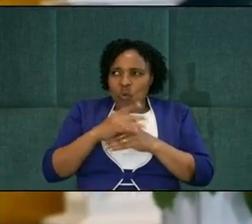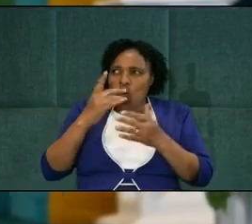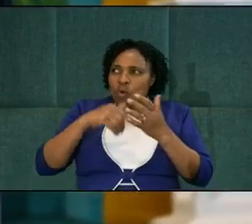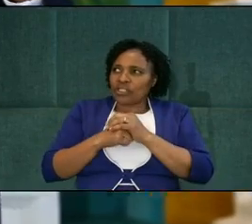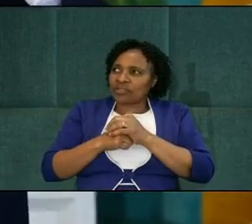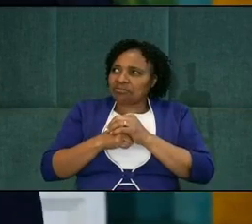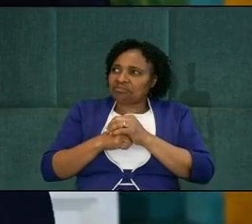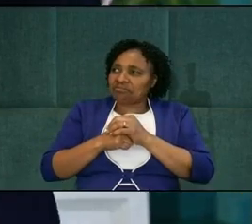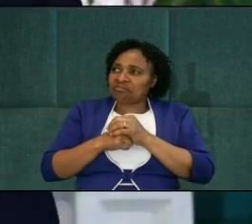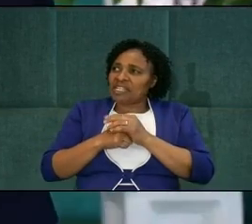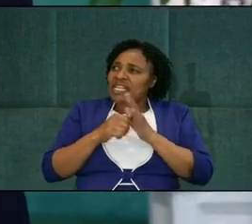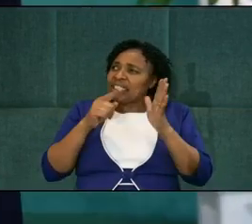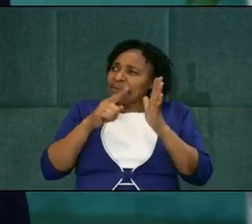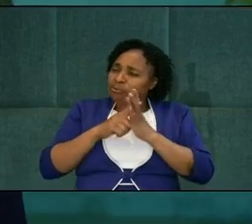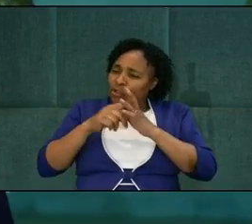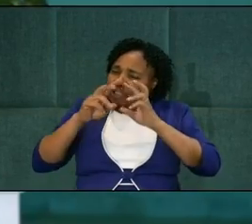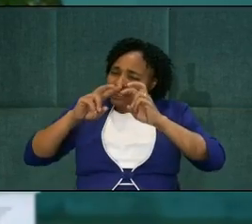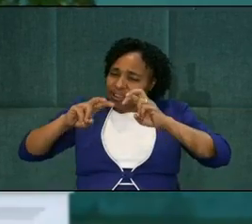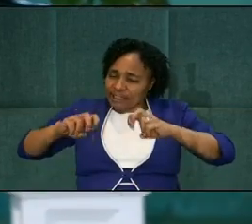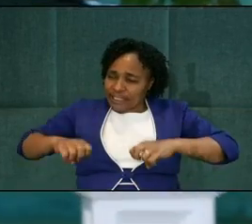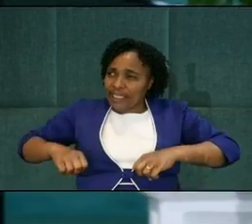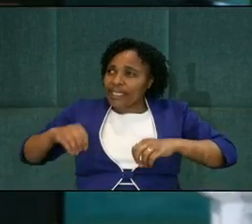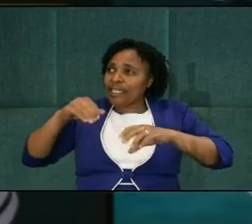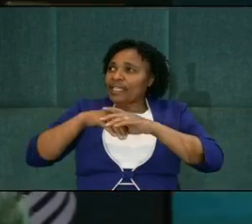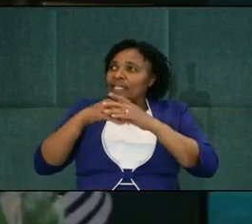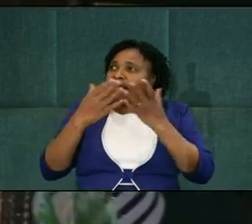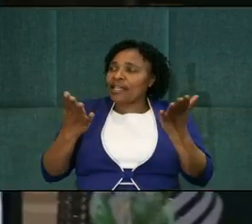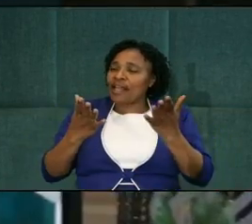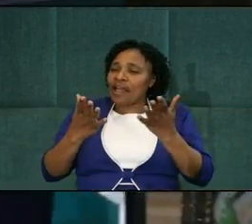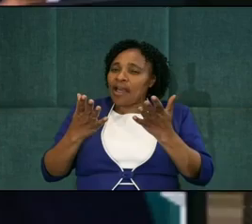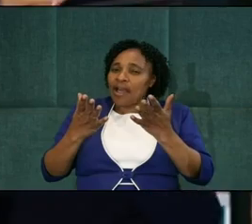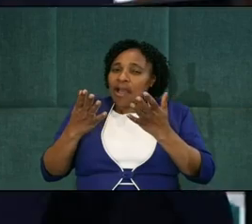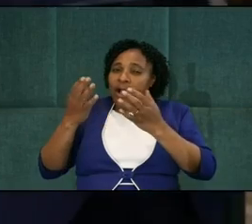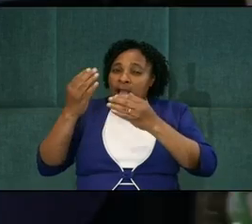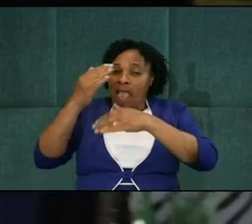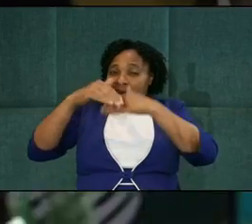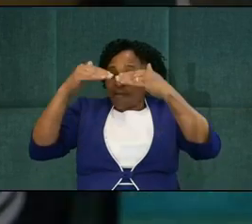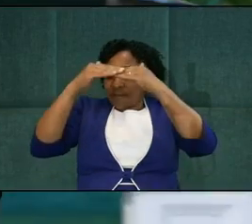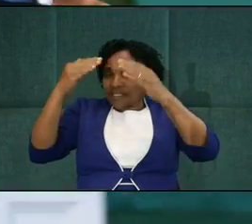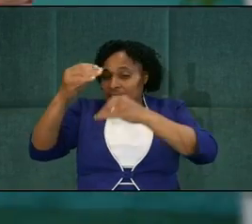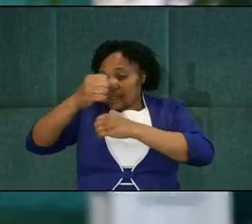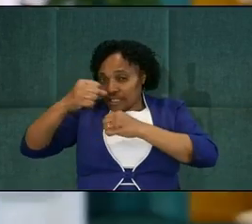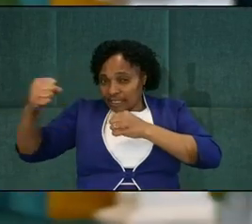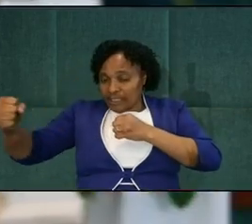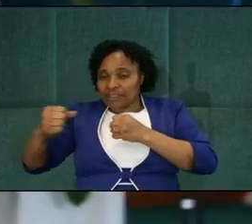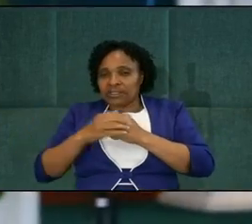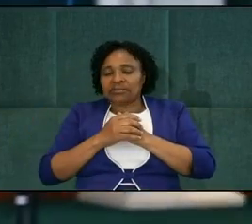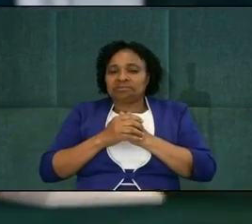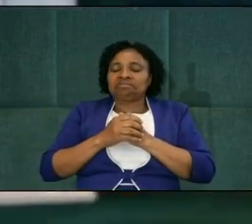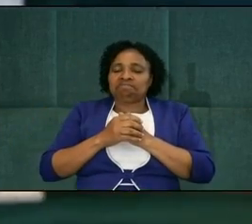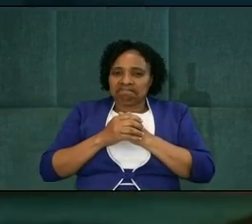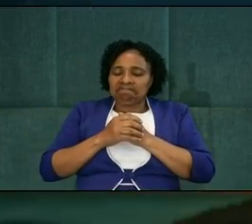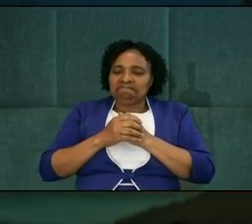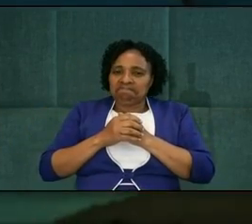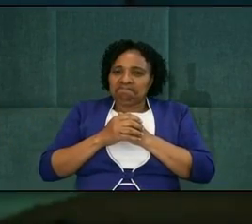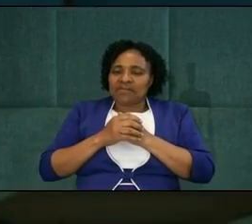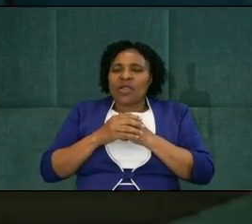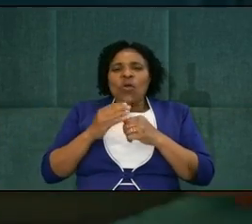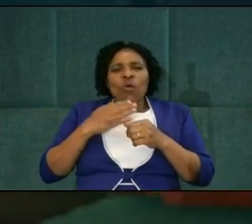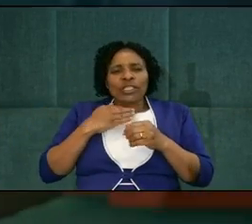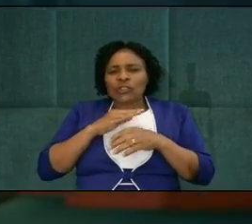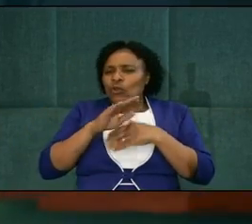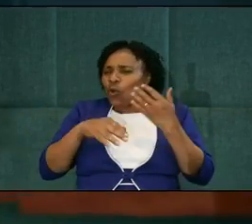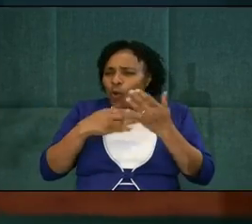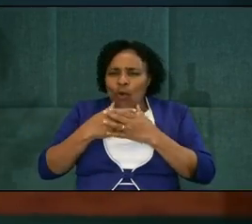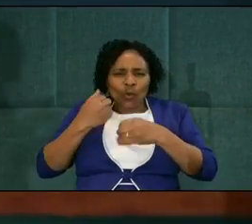check at the pearly gates. Spot check at the pearly gates. There's some stuff God has to tick off. I wonder if we all